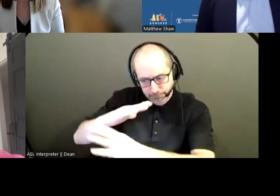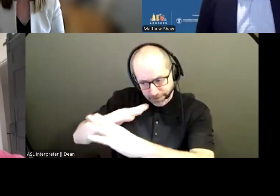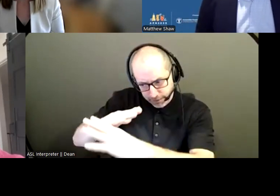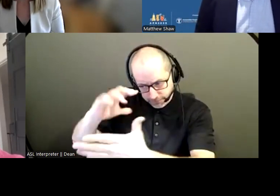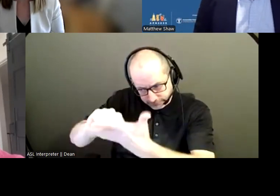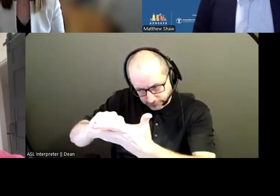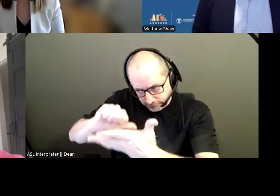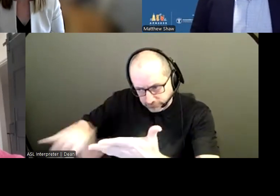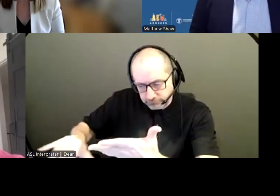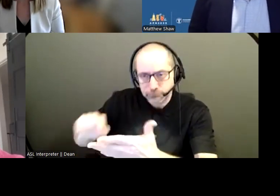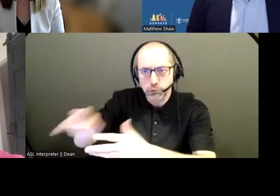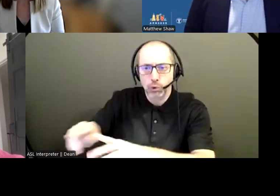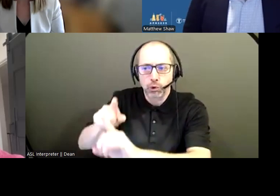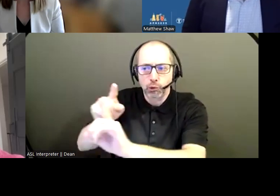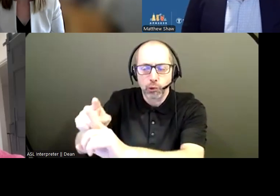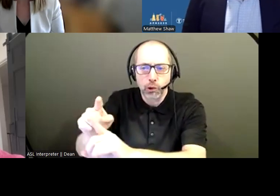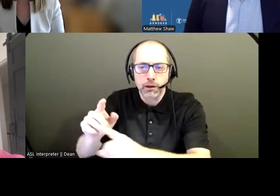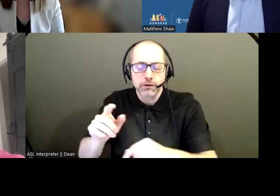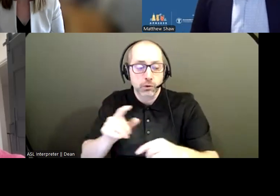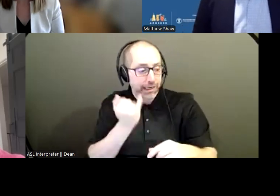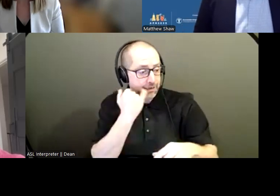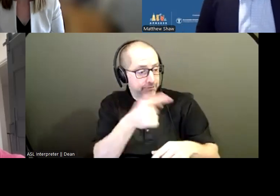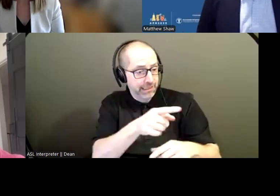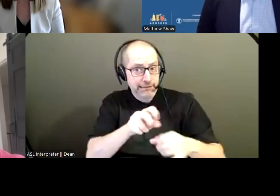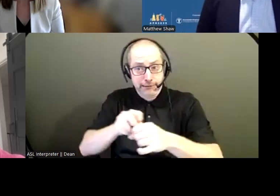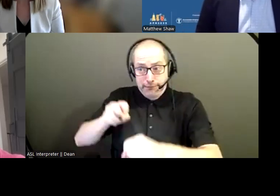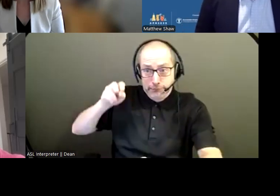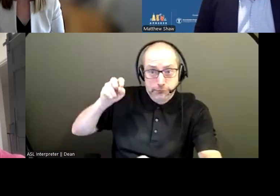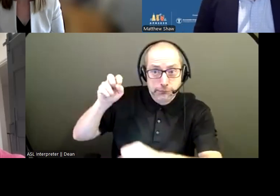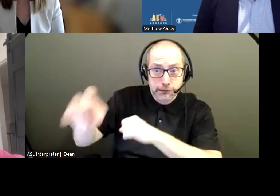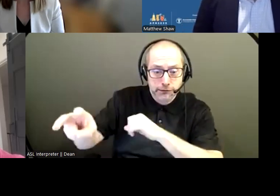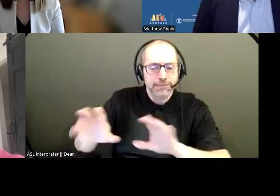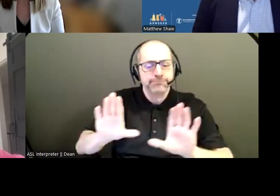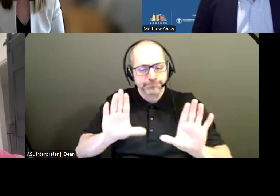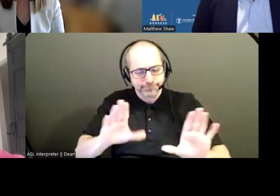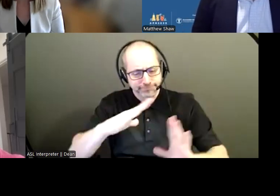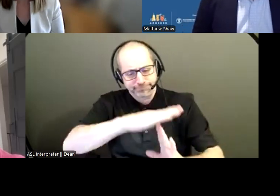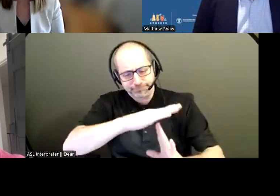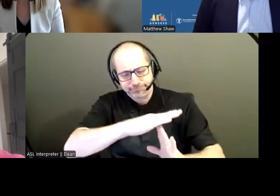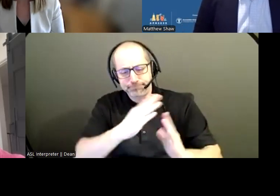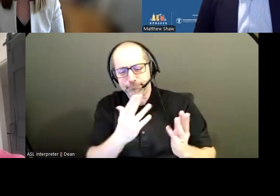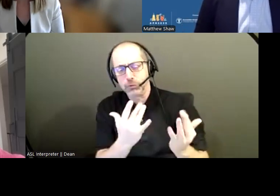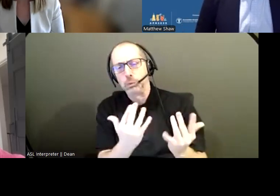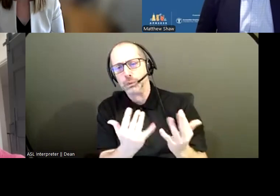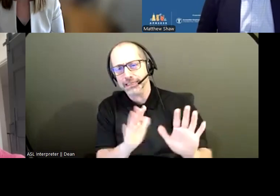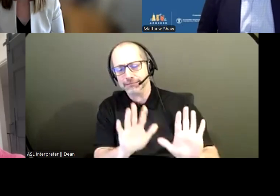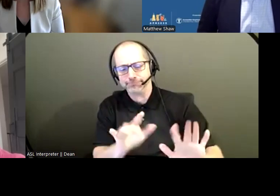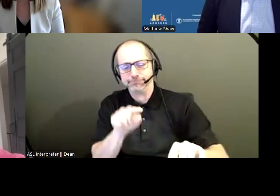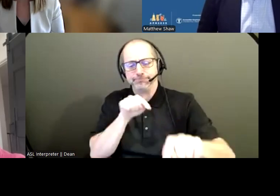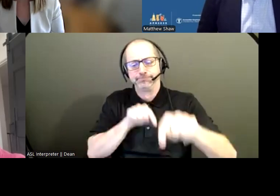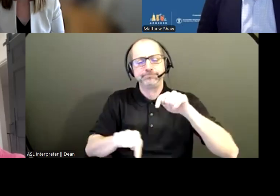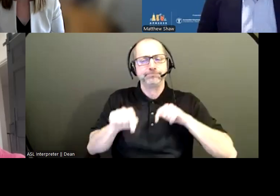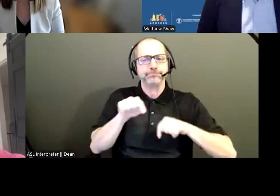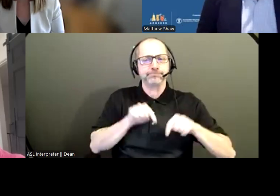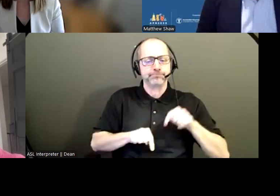reaching beyond their grasp, is to really develop develop a what are the metrics